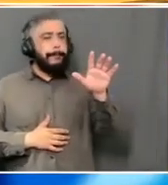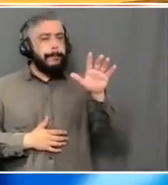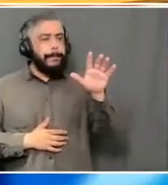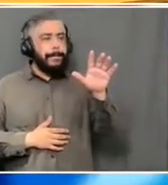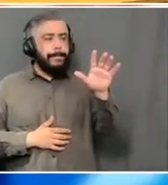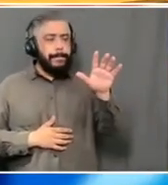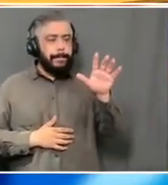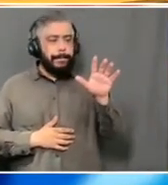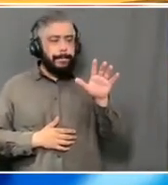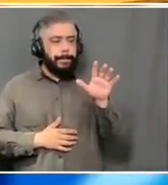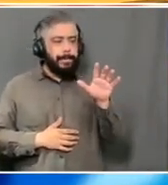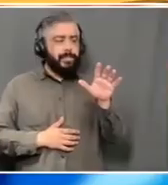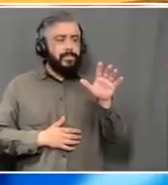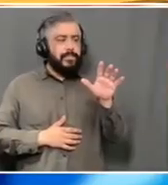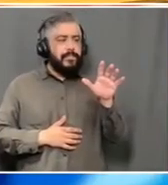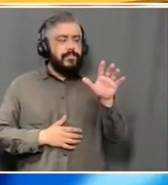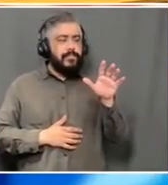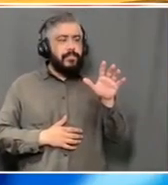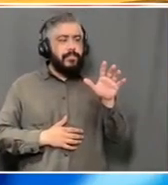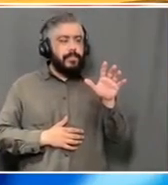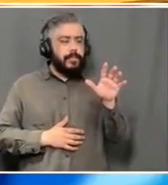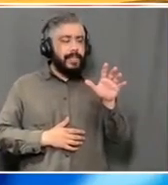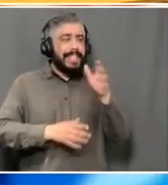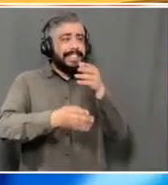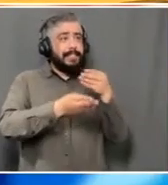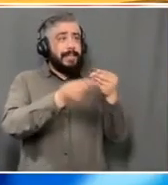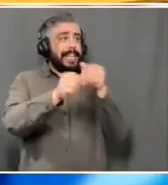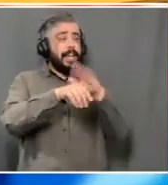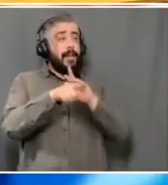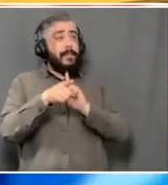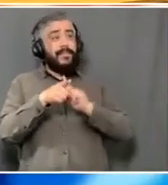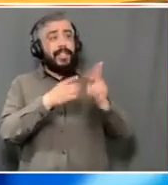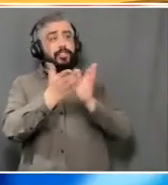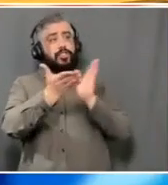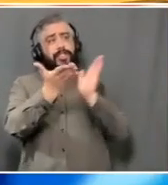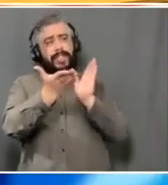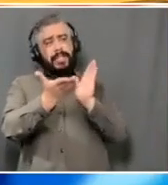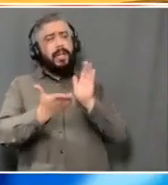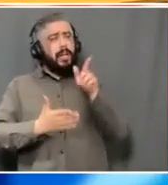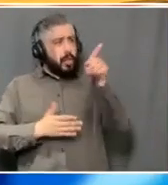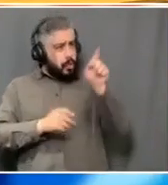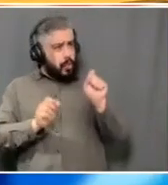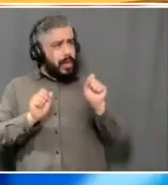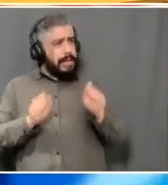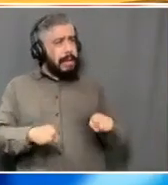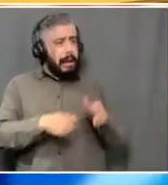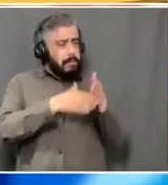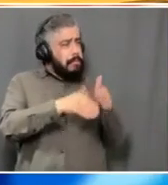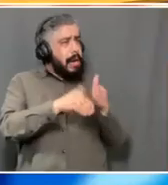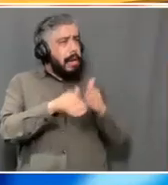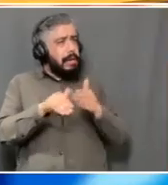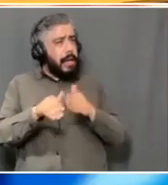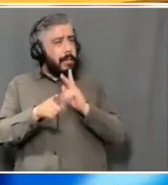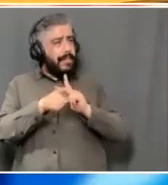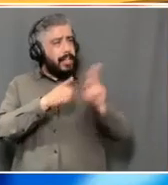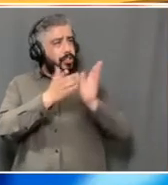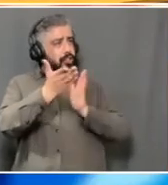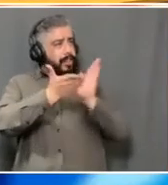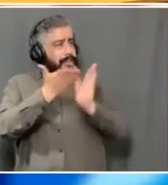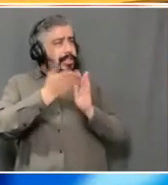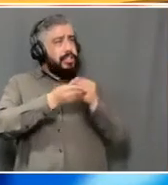spending on professional services, are you able to break down the professional services spending